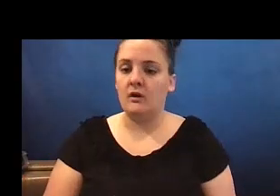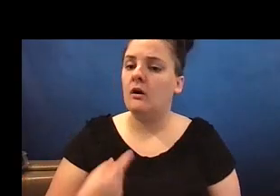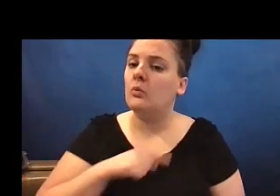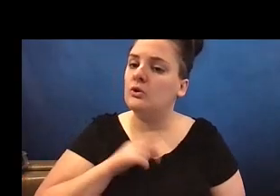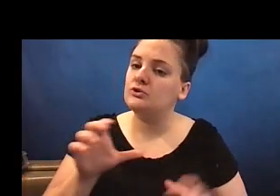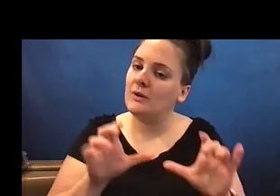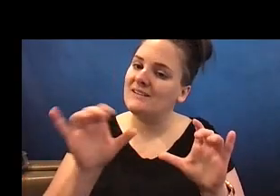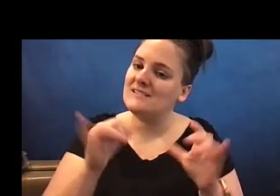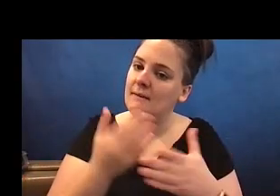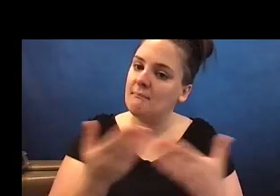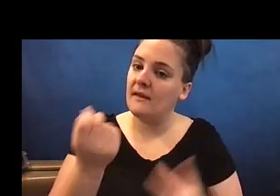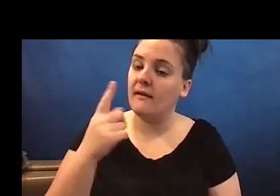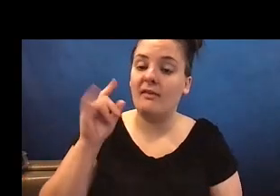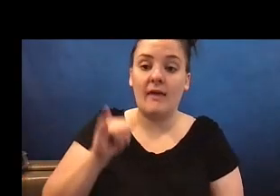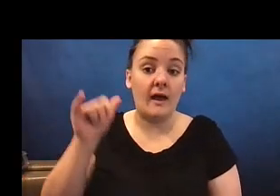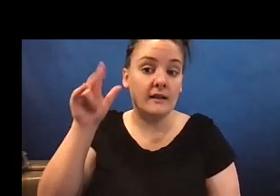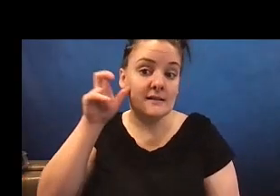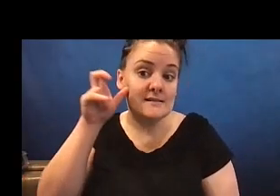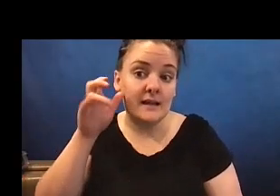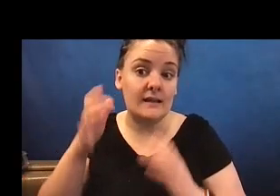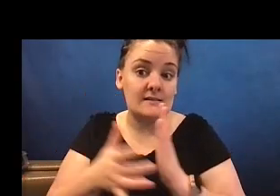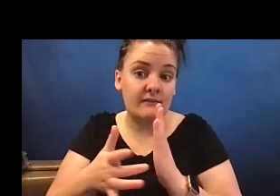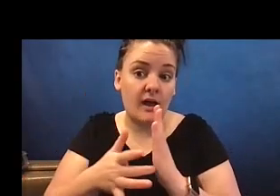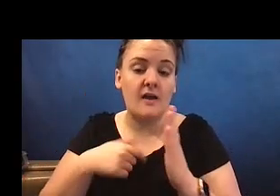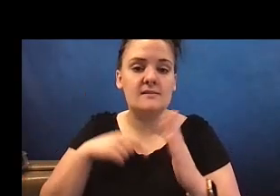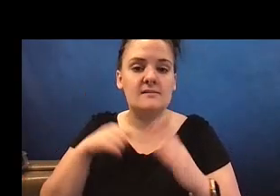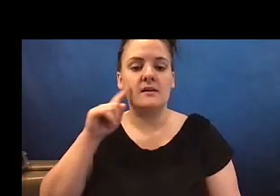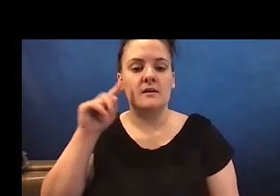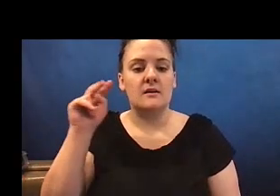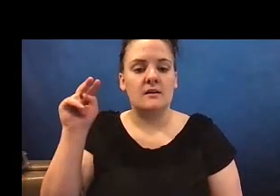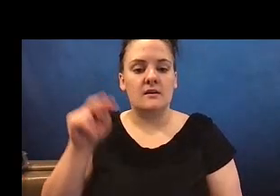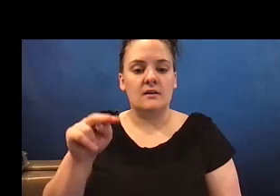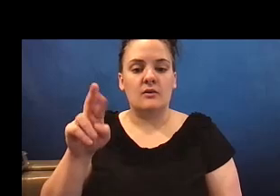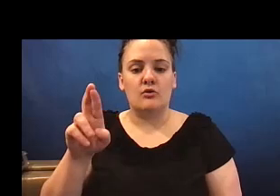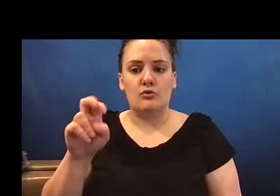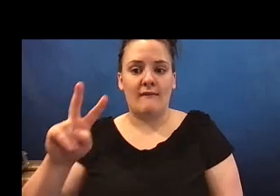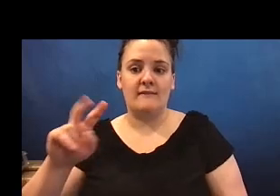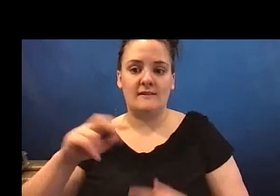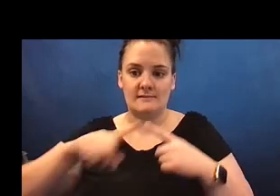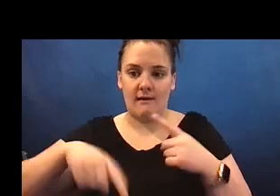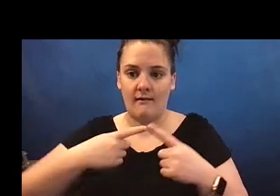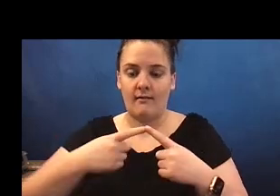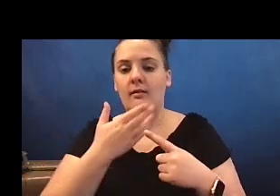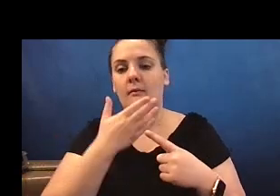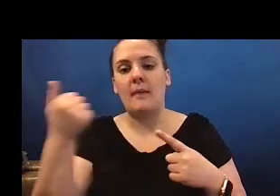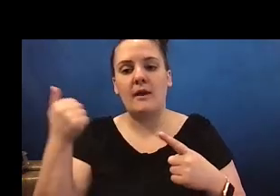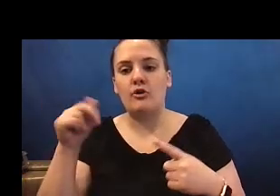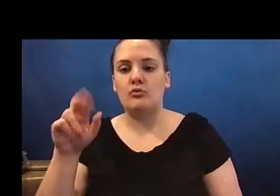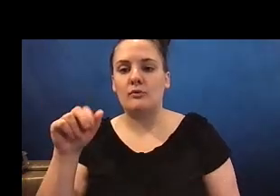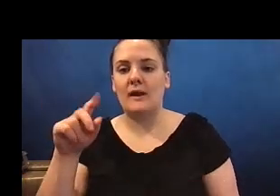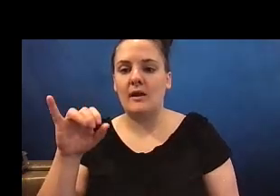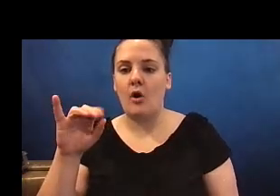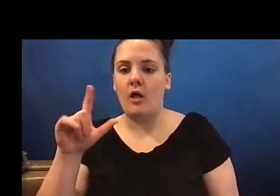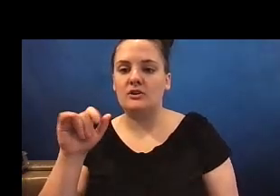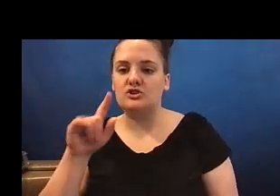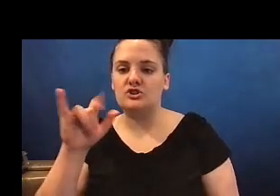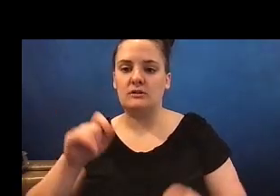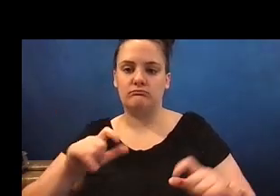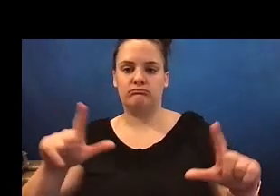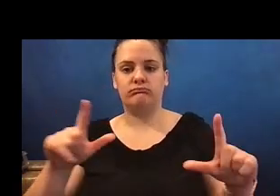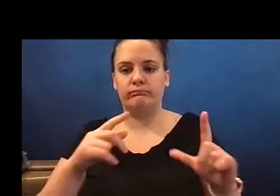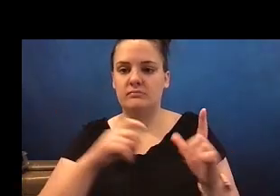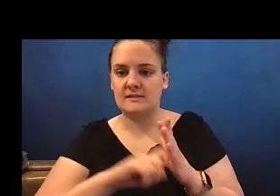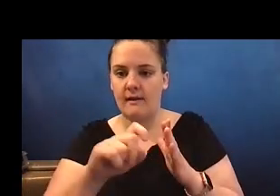thing, ambient listening, we're looking at rev cycle, obviously better reading of radiology